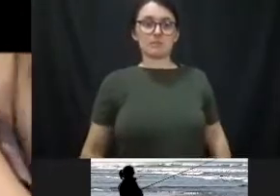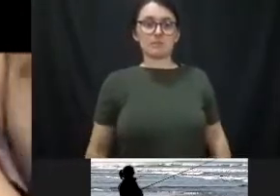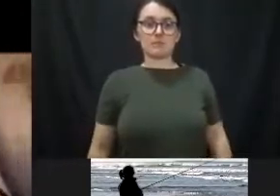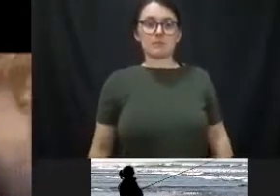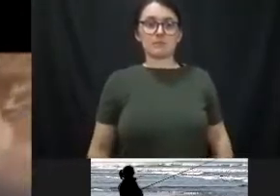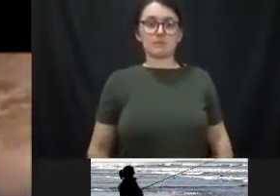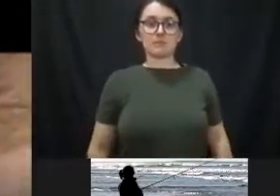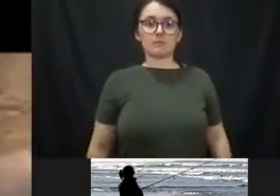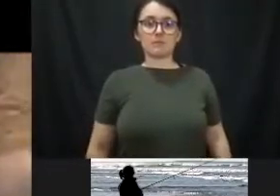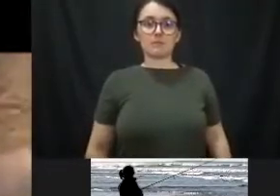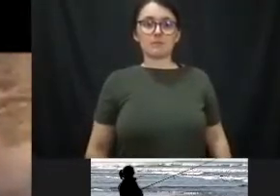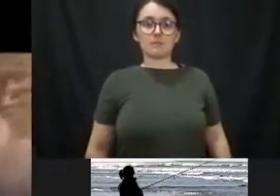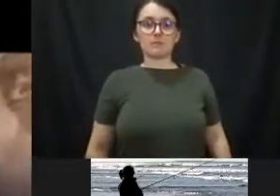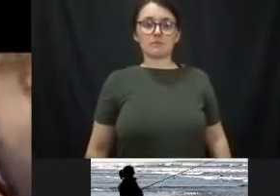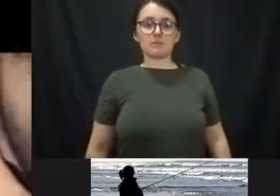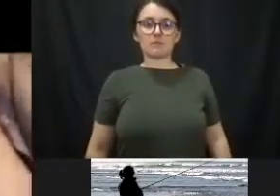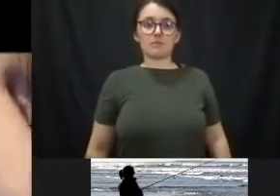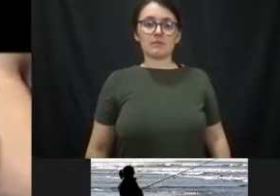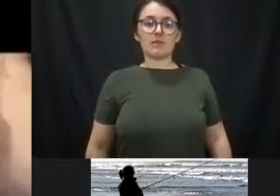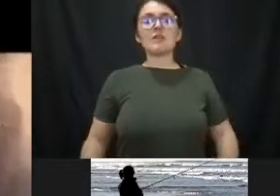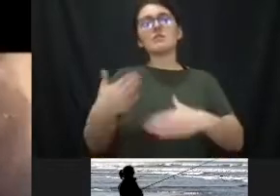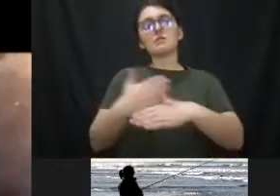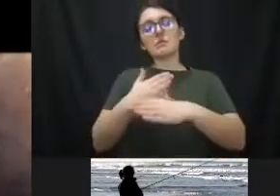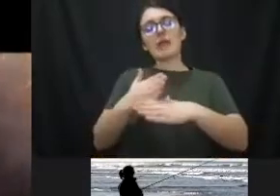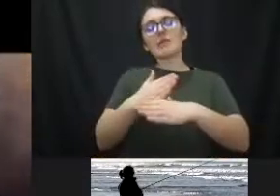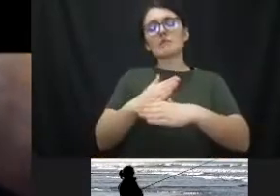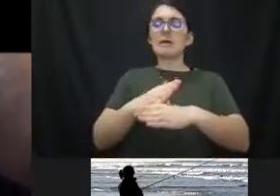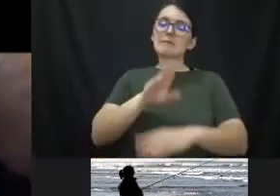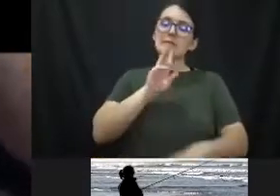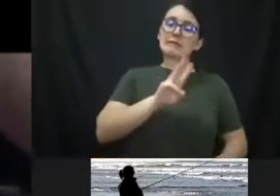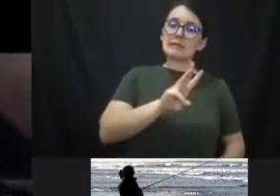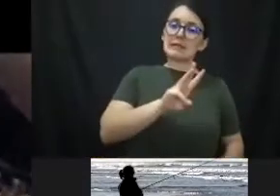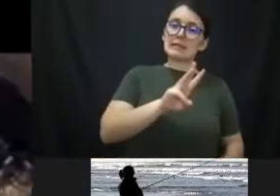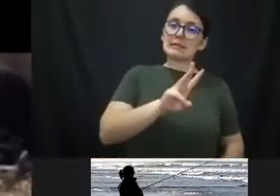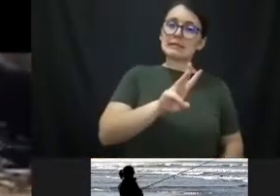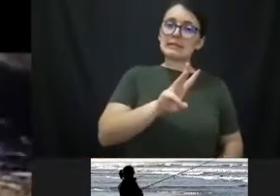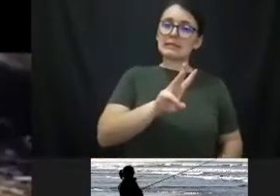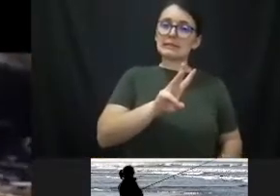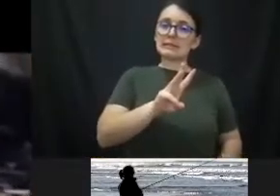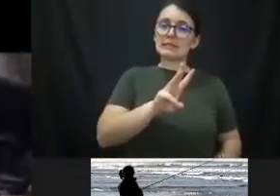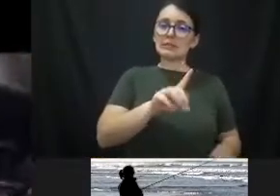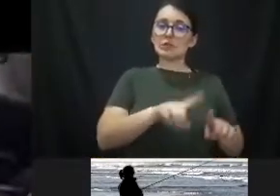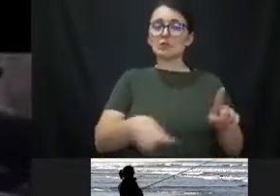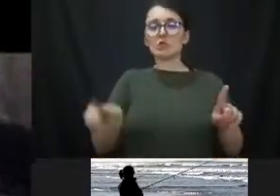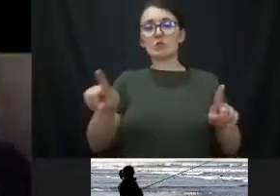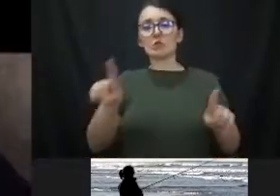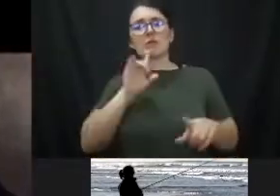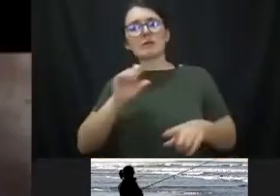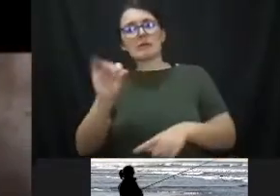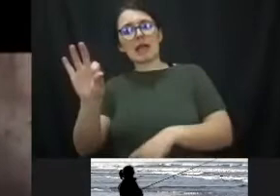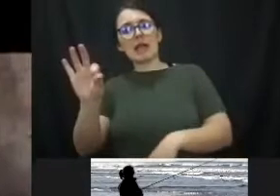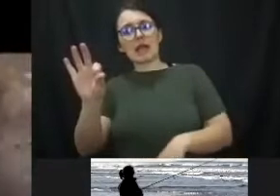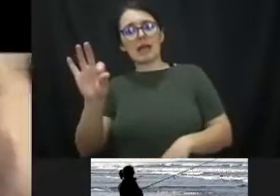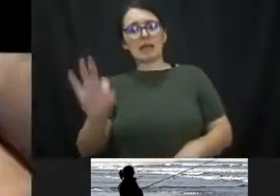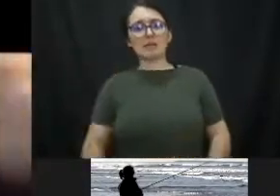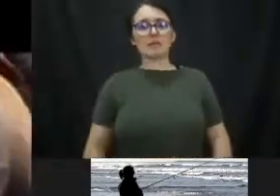8. And you can see they range from about 6 to about 9. And